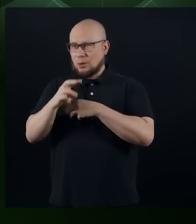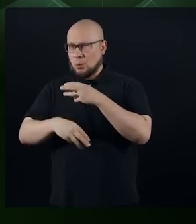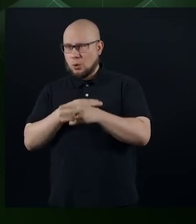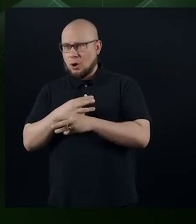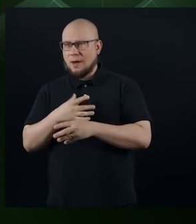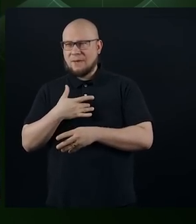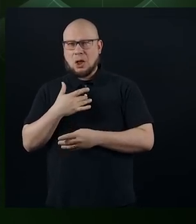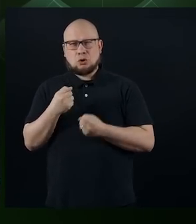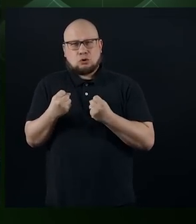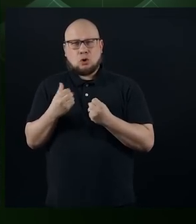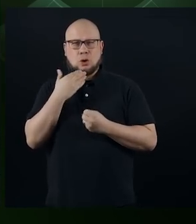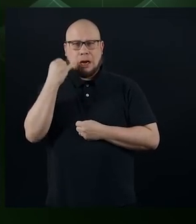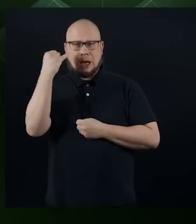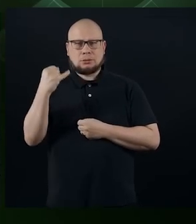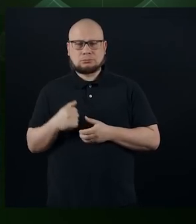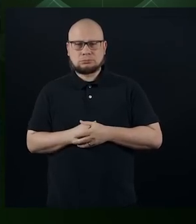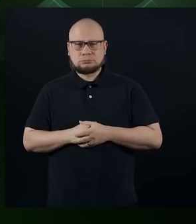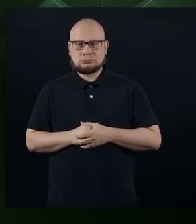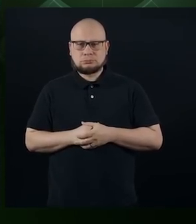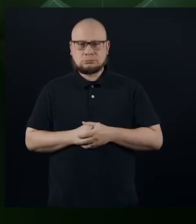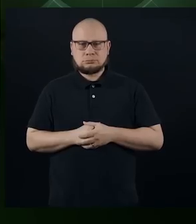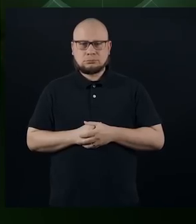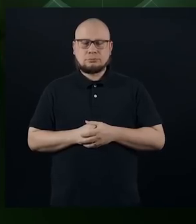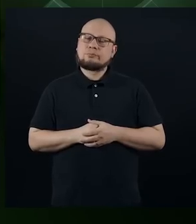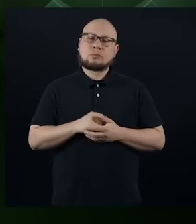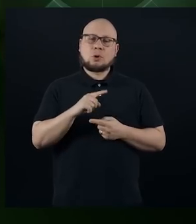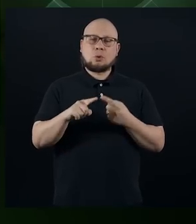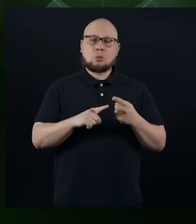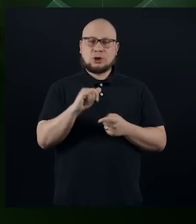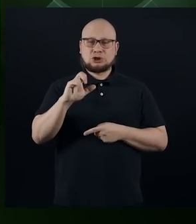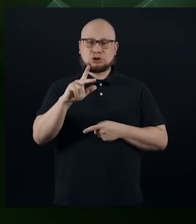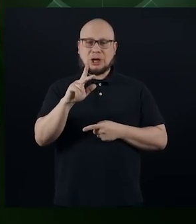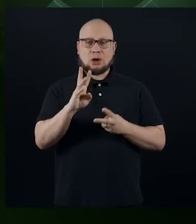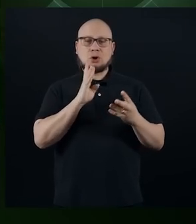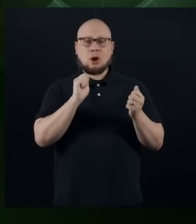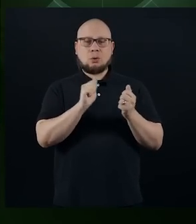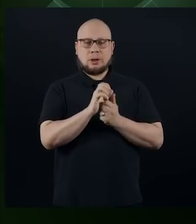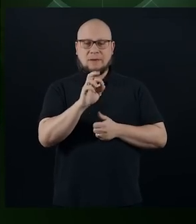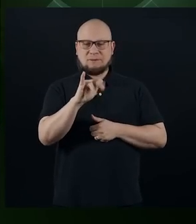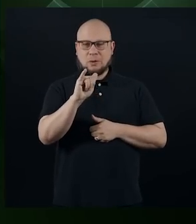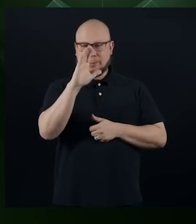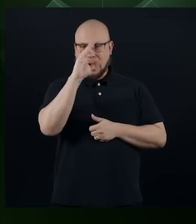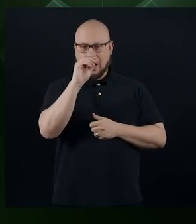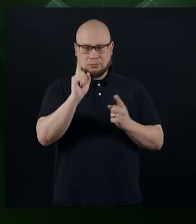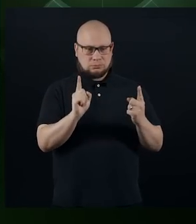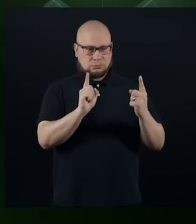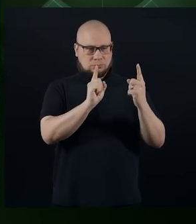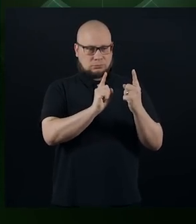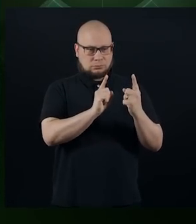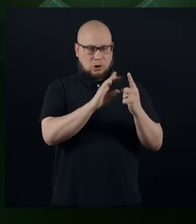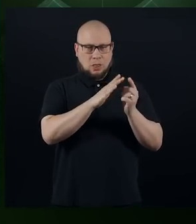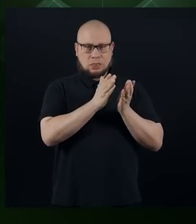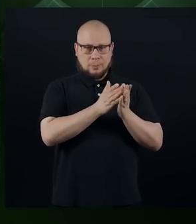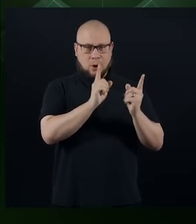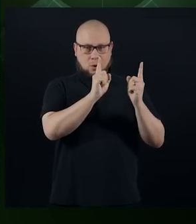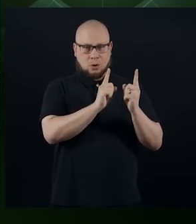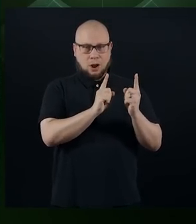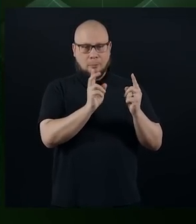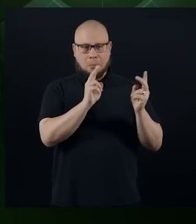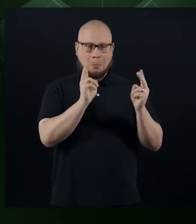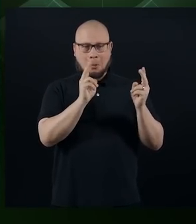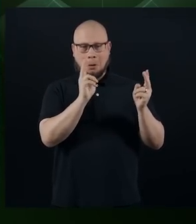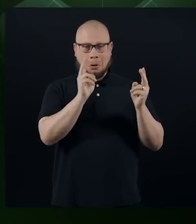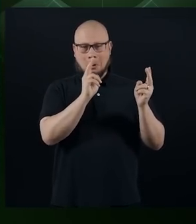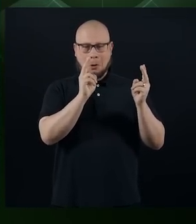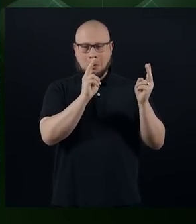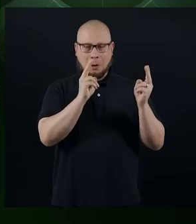powerful idea. The first time Jack kind of interacts with the ferryman, who is a character from our world, like on the Ferry of the Damned, and they're kind of bantering back